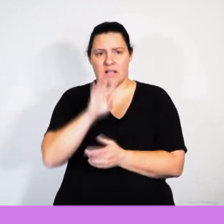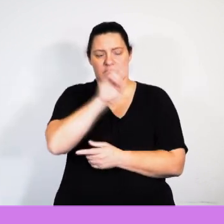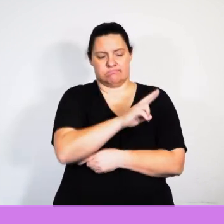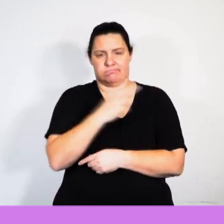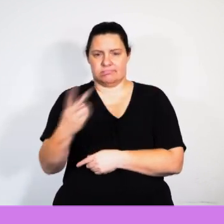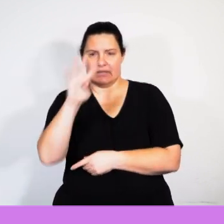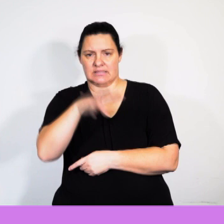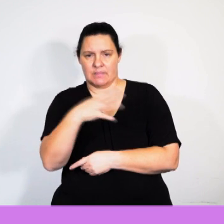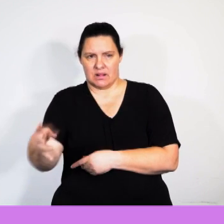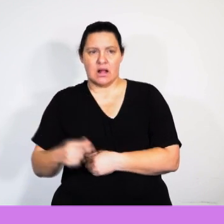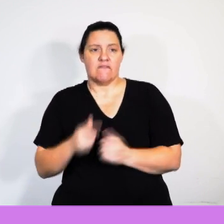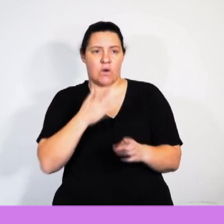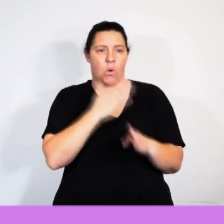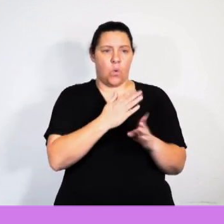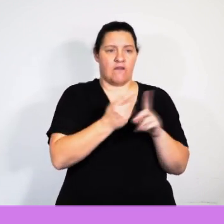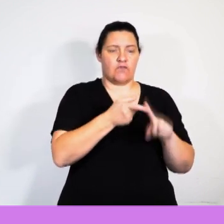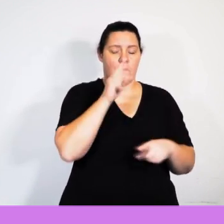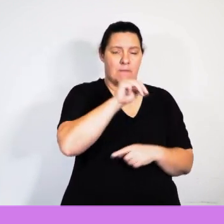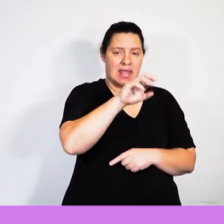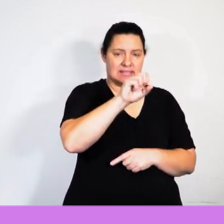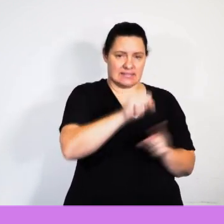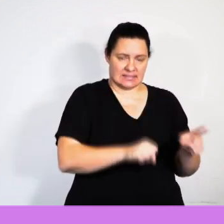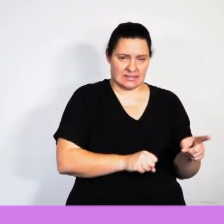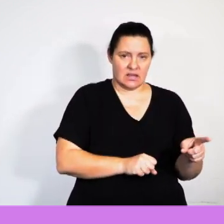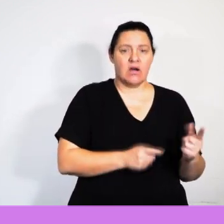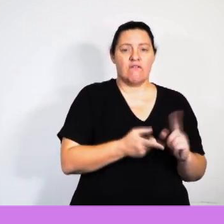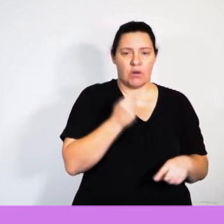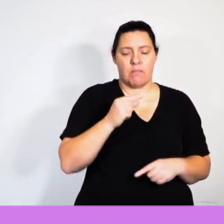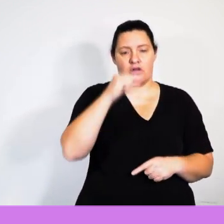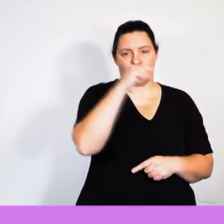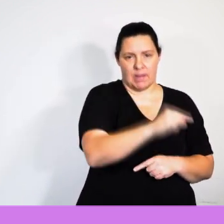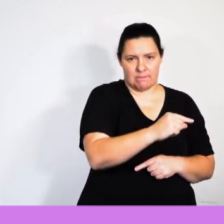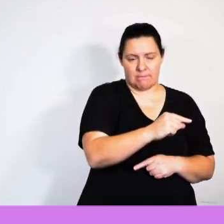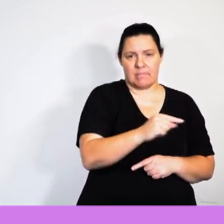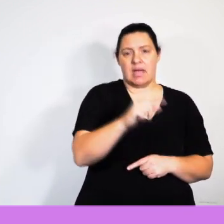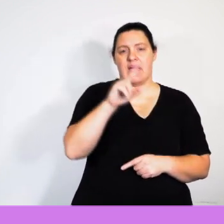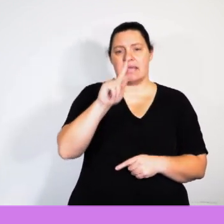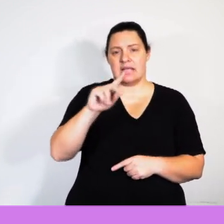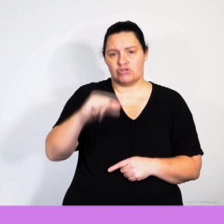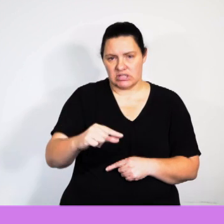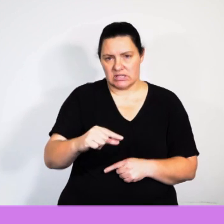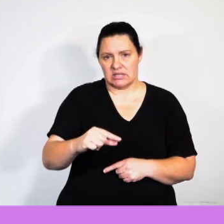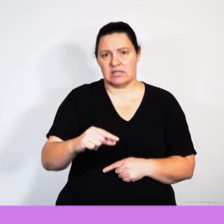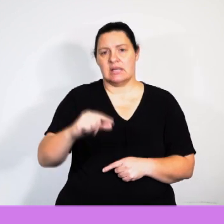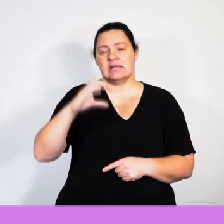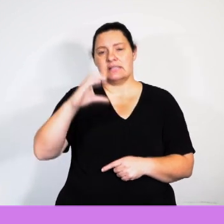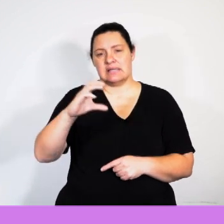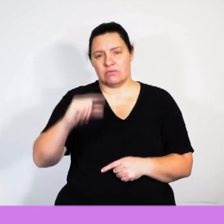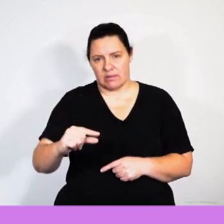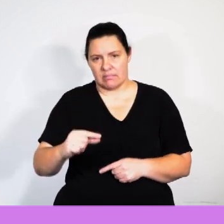conversion table over here. When we work with mass, we work with grams,